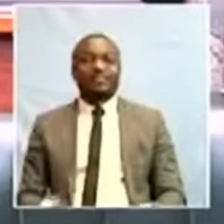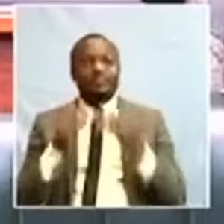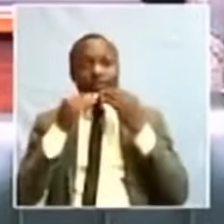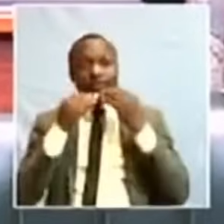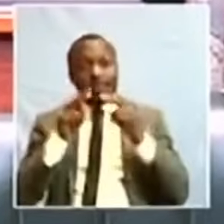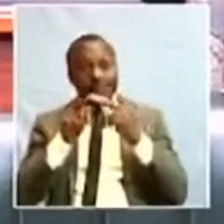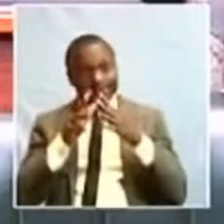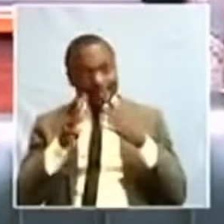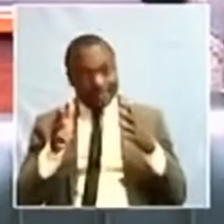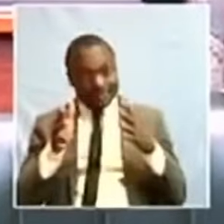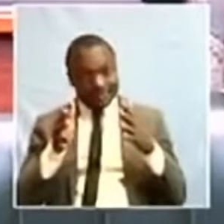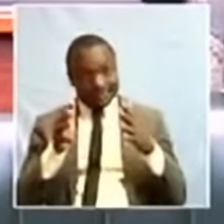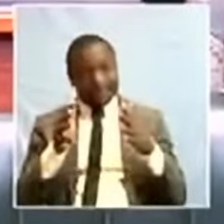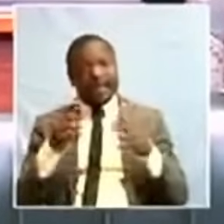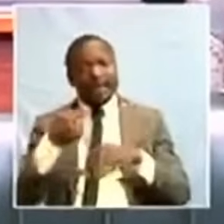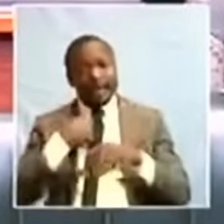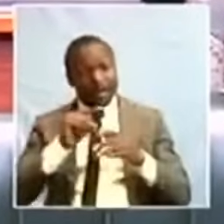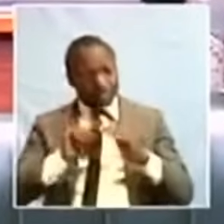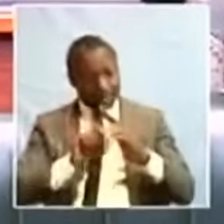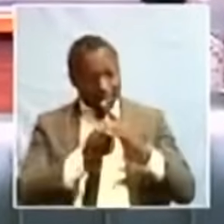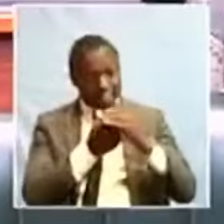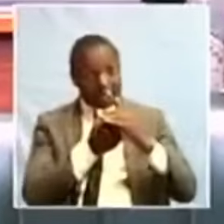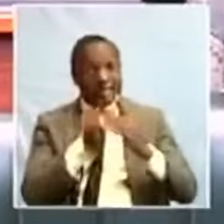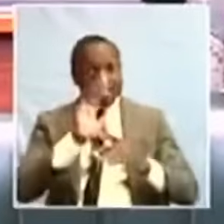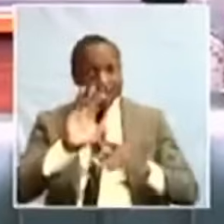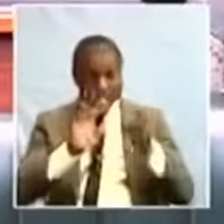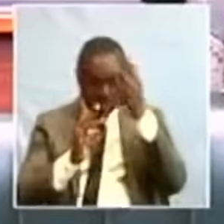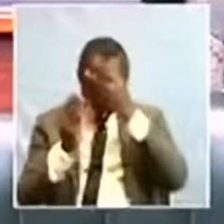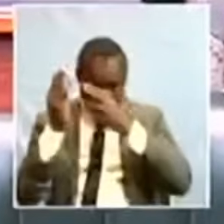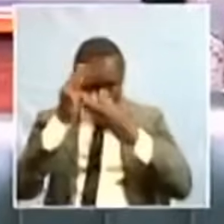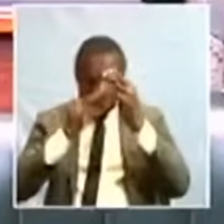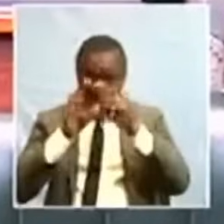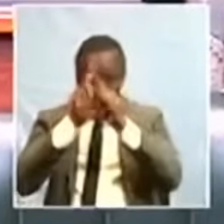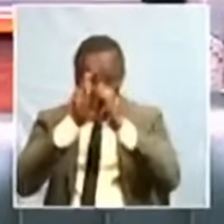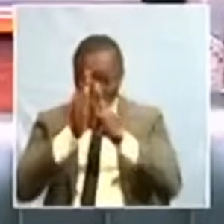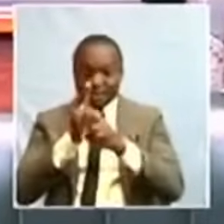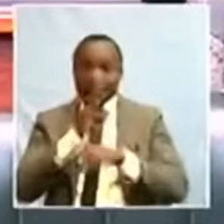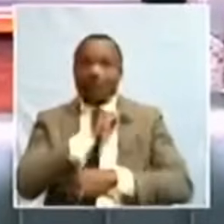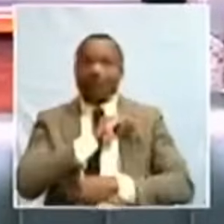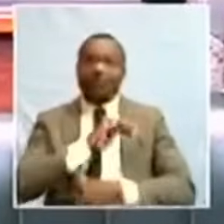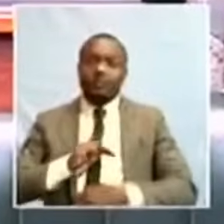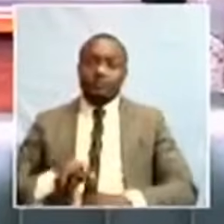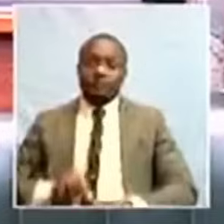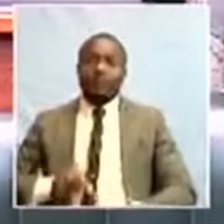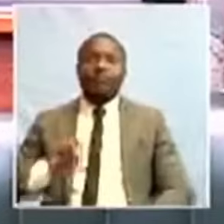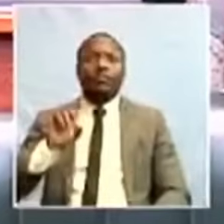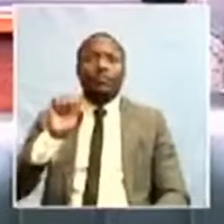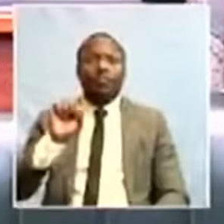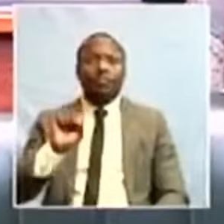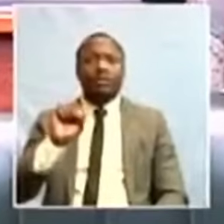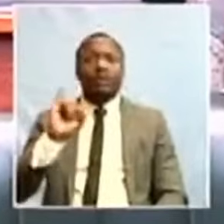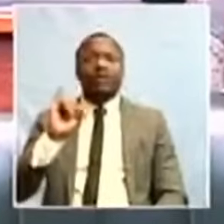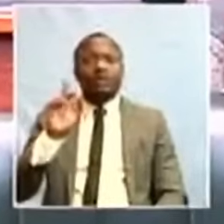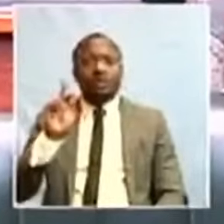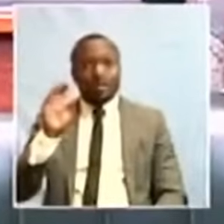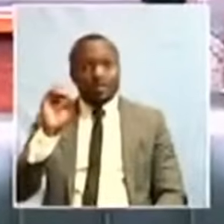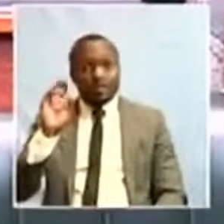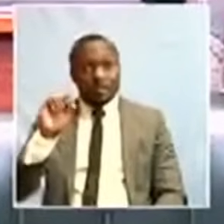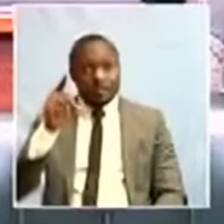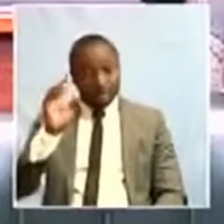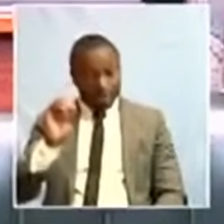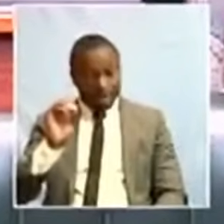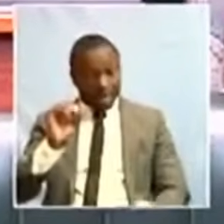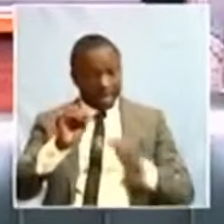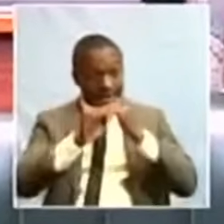Thank you very much. I think I'll start from your concern, Honorable Member of Congo, the concern at